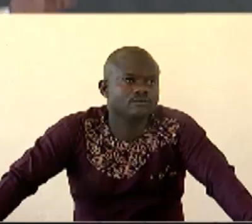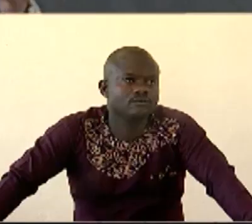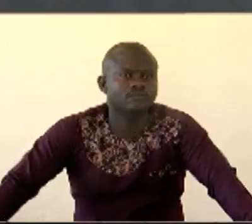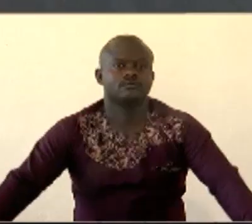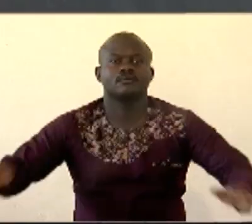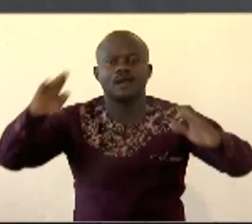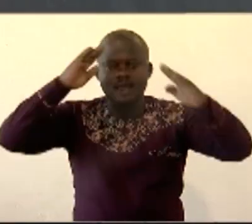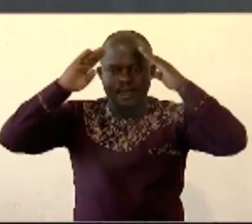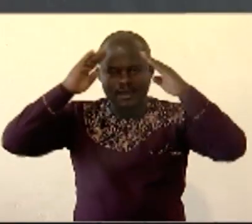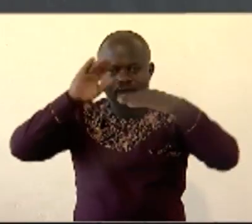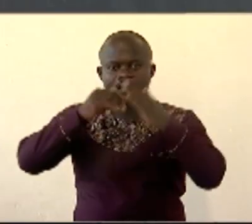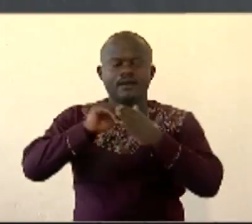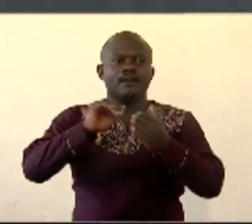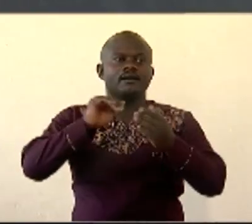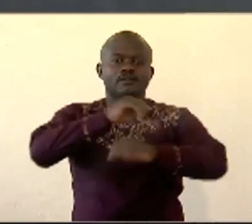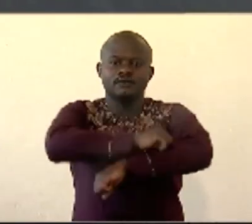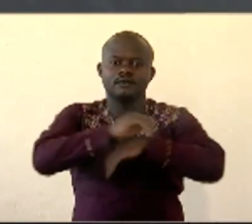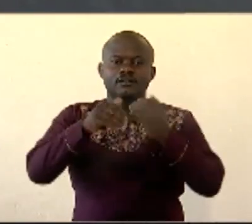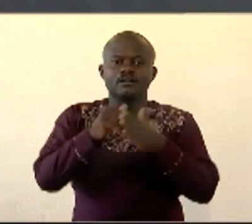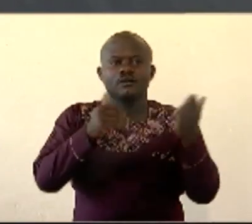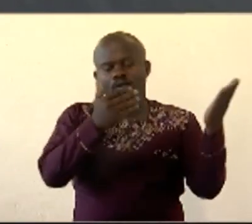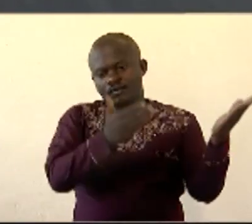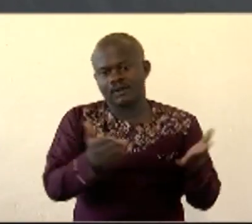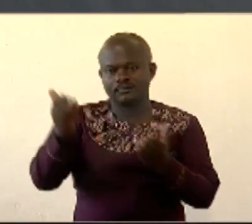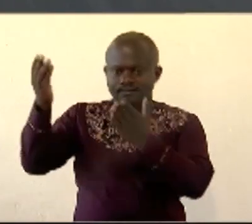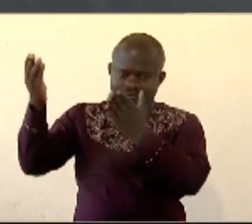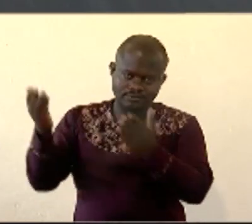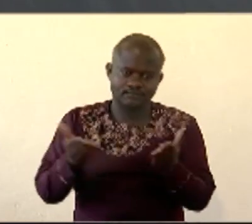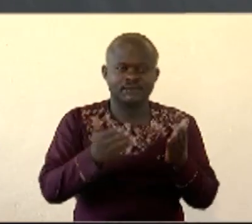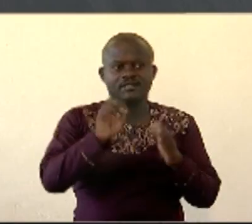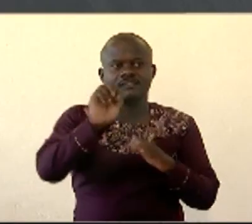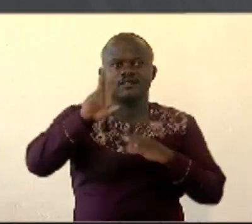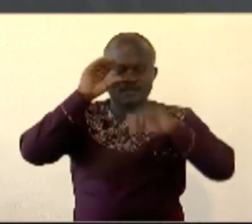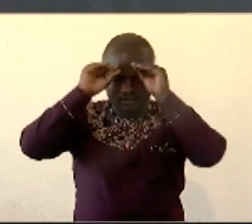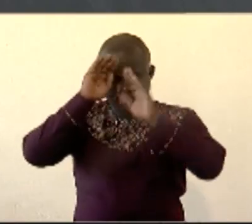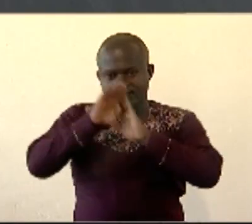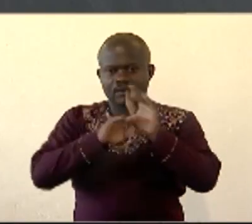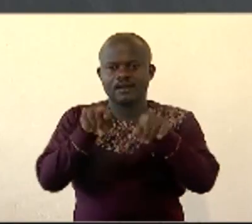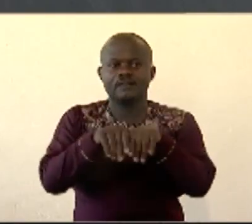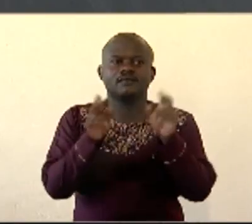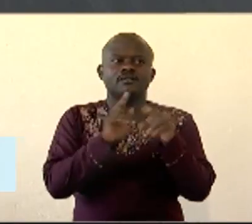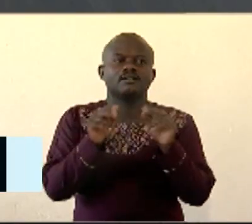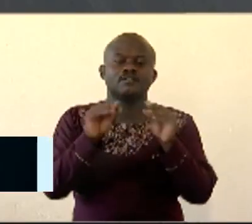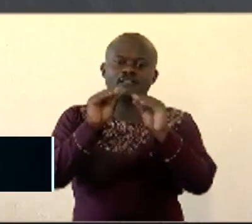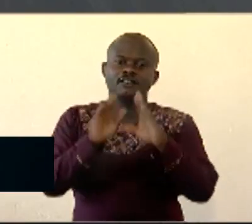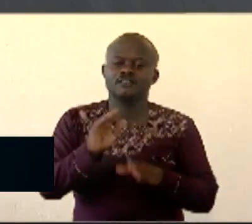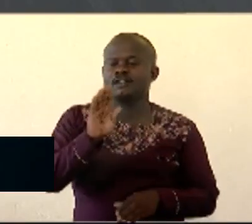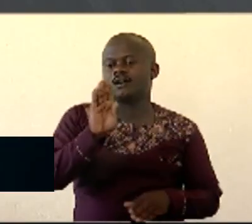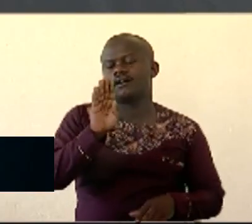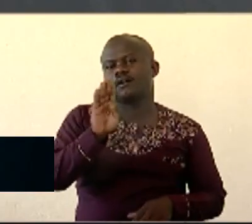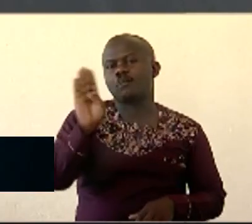Hello students, a very warm welcome to the TV learning programs. As usual, I'm your teacher of biology,